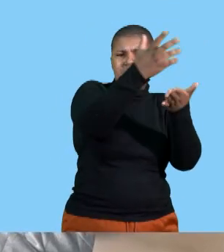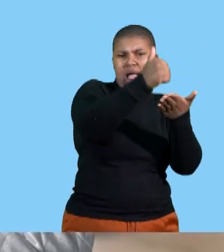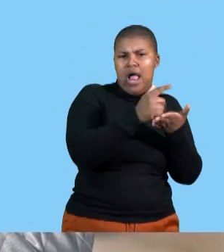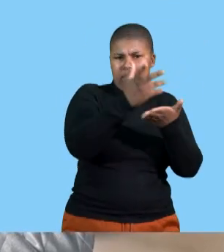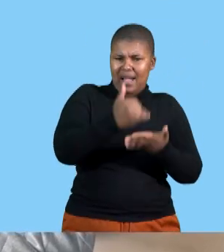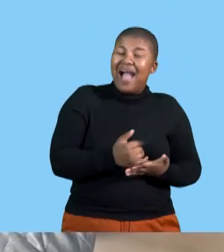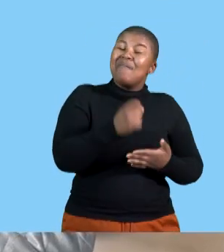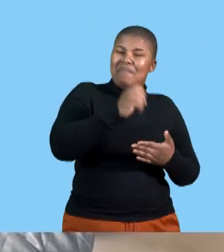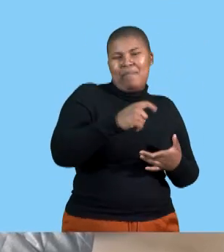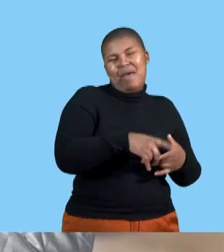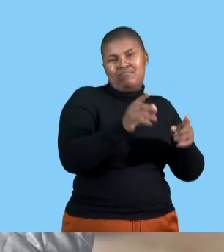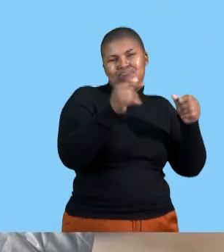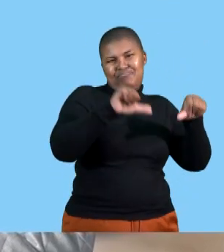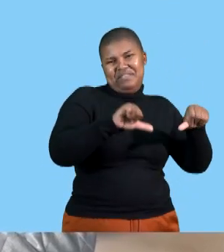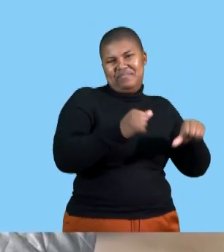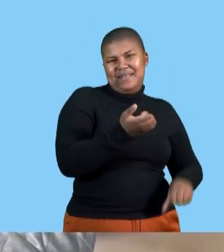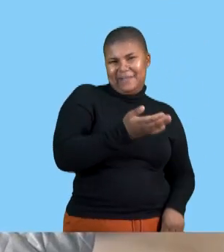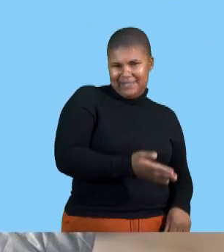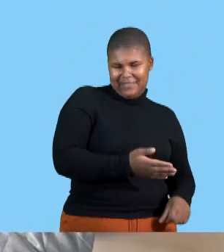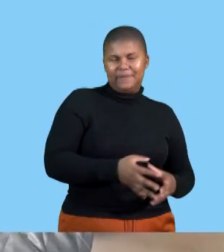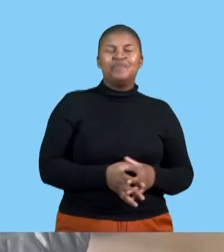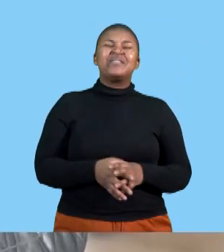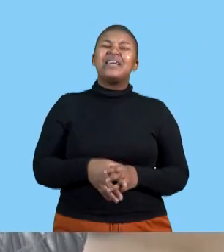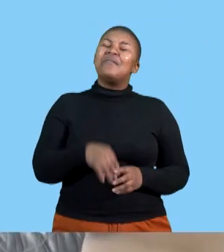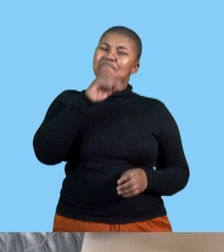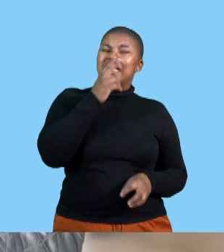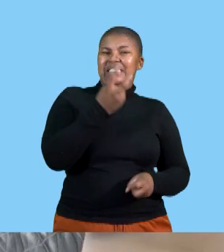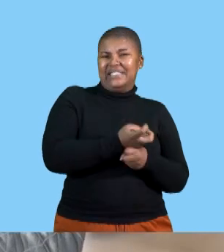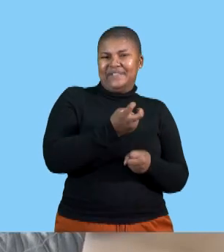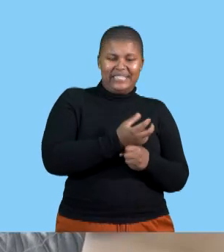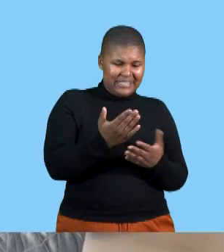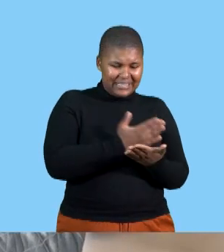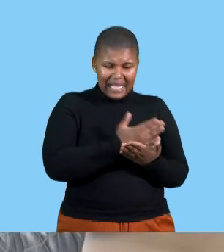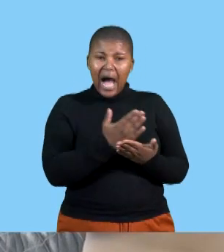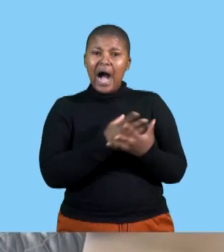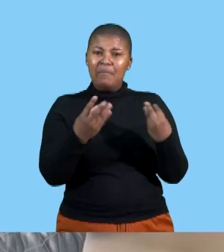organization. So it becomes difficult to cover some of the expenses.